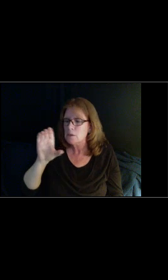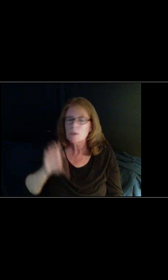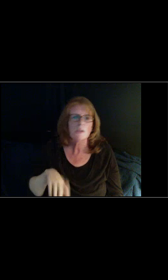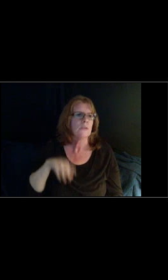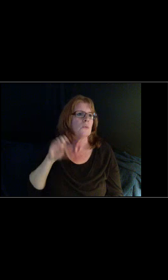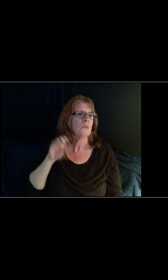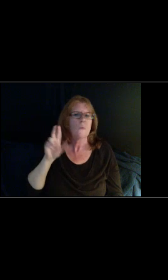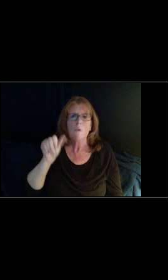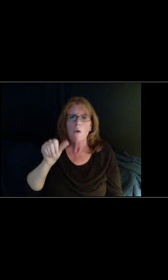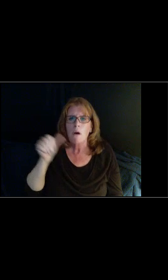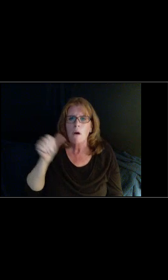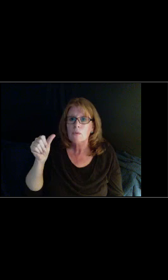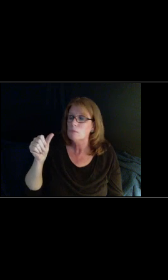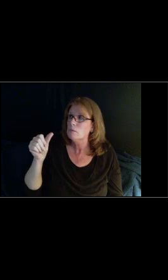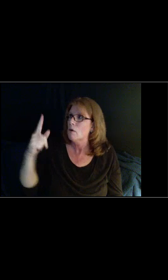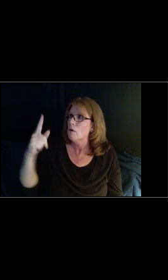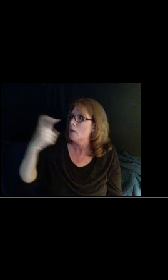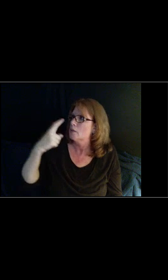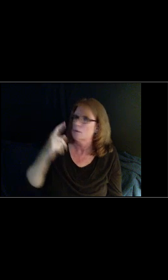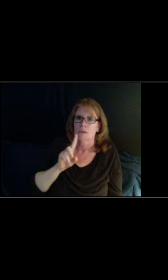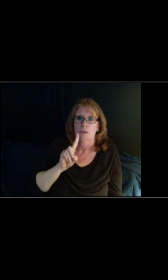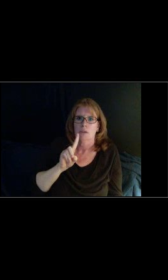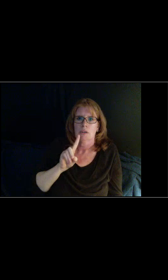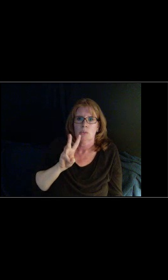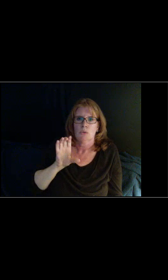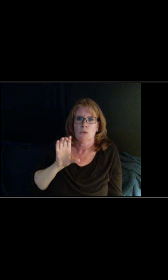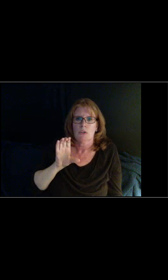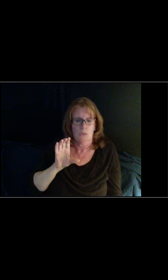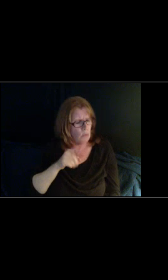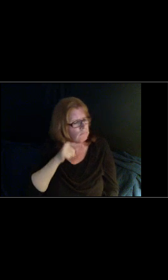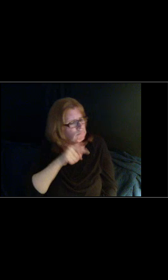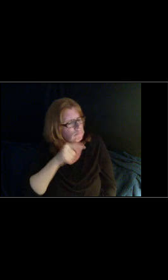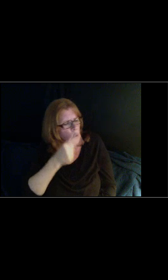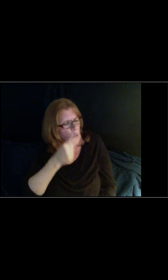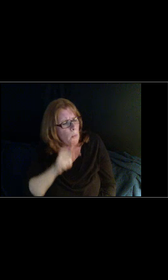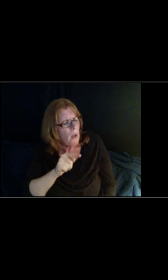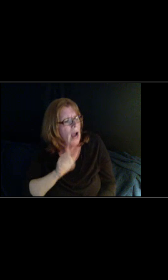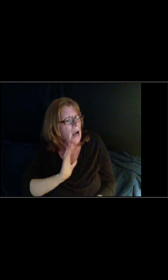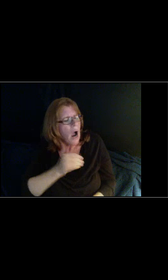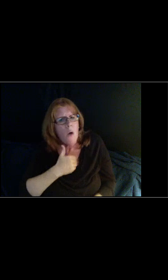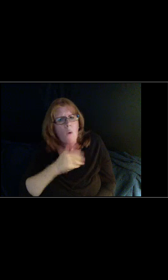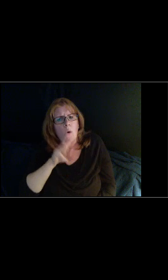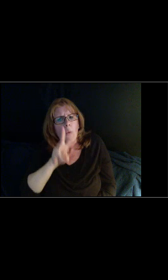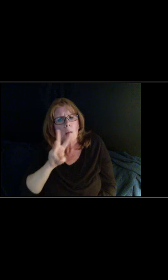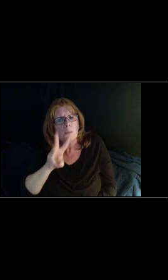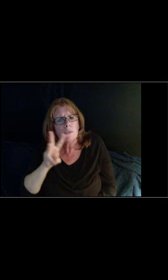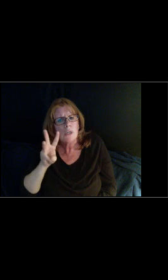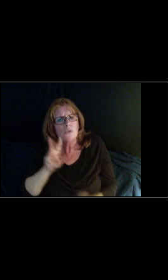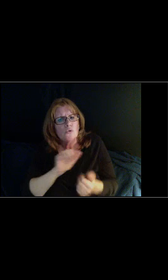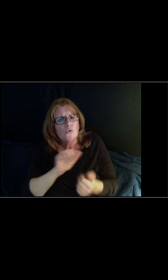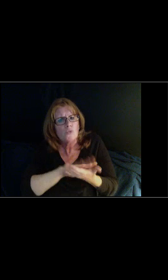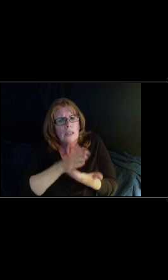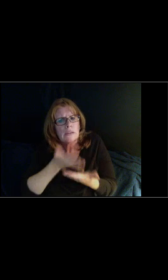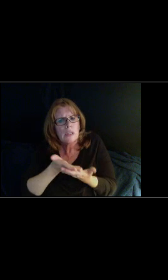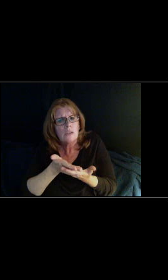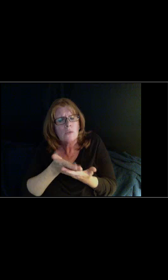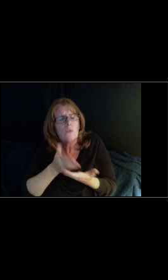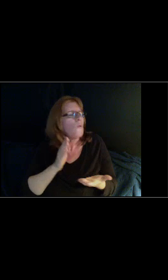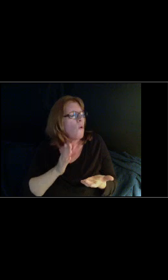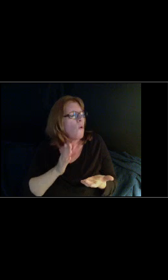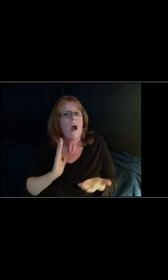of sign language access to concept is. We often at the Deaf Wellness Center get asked by a